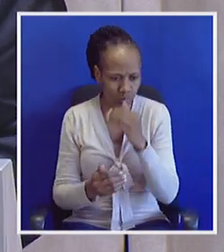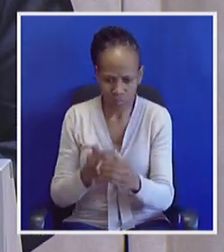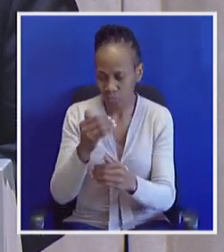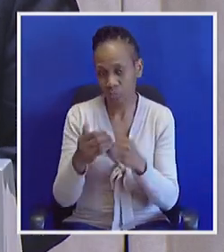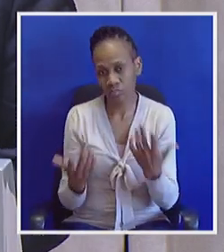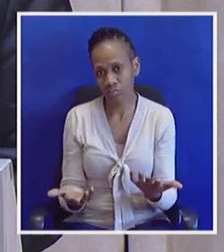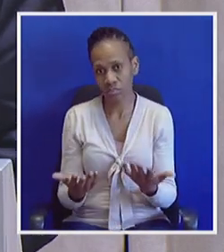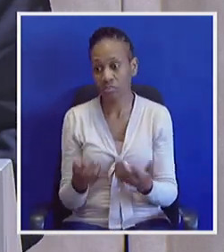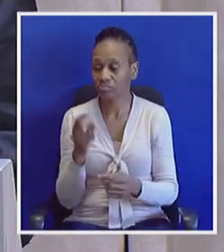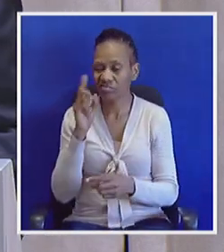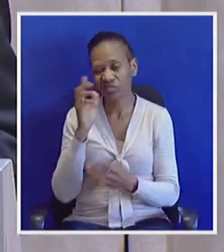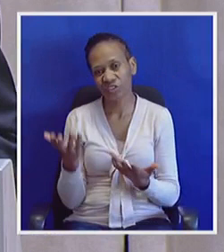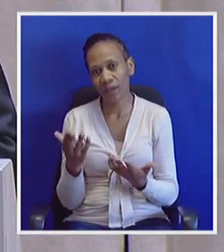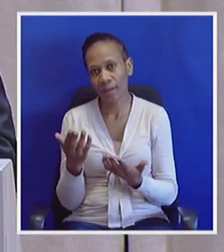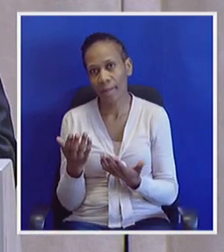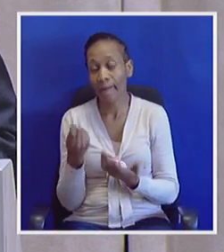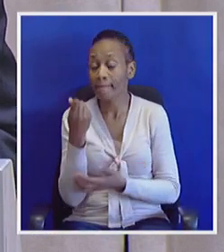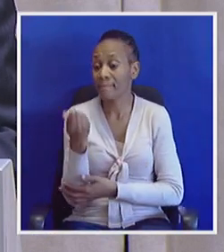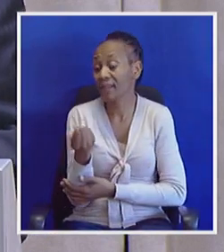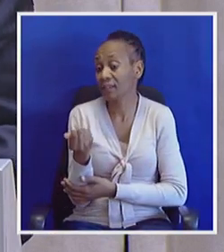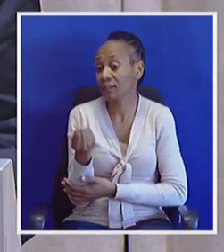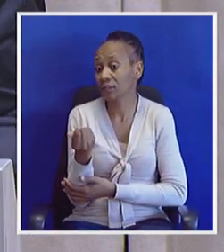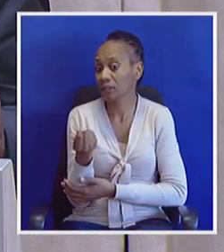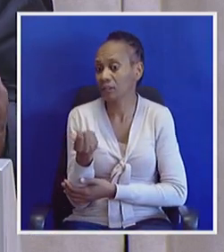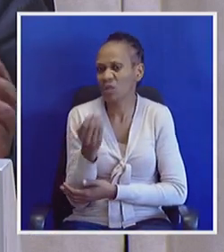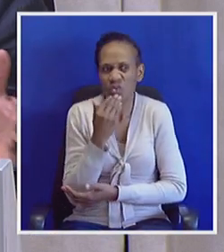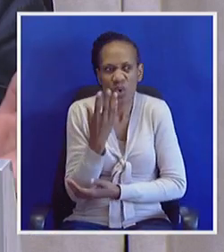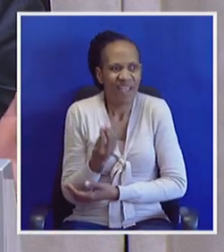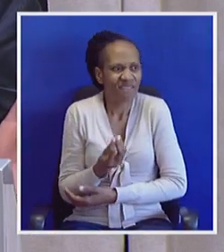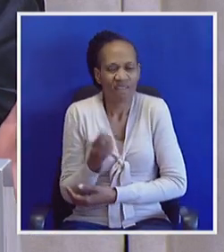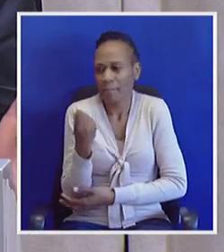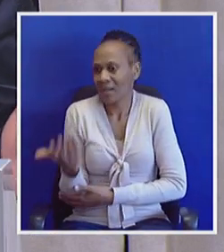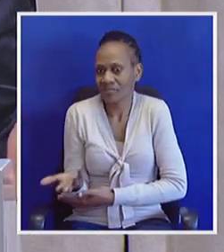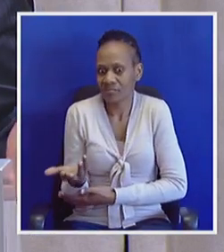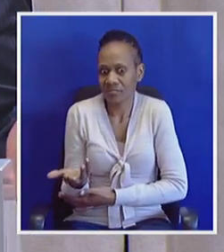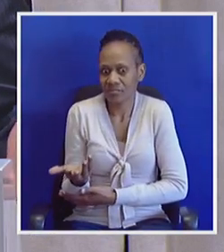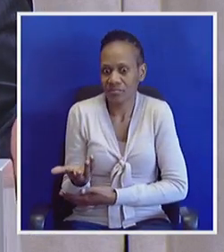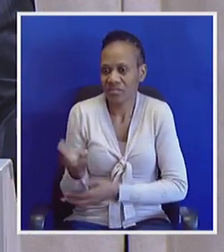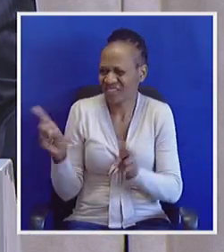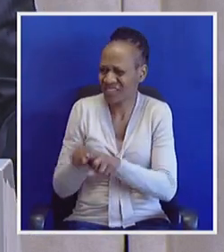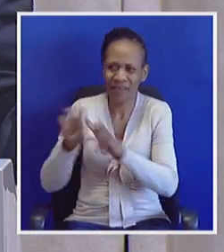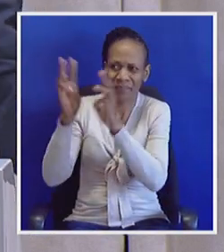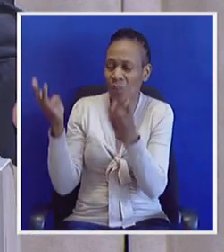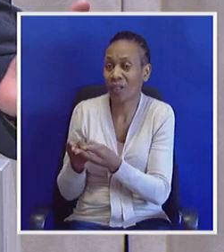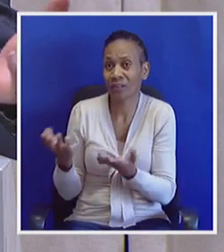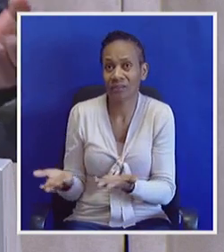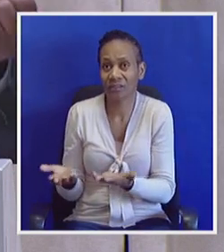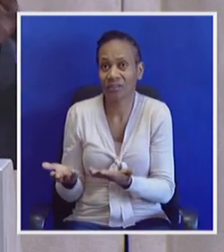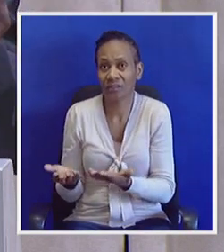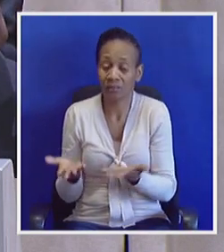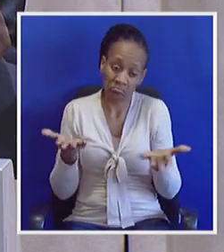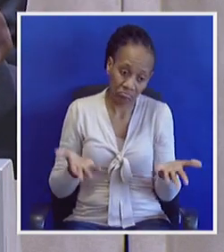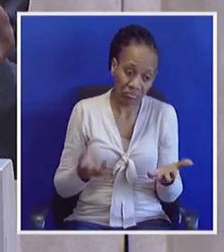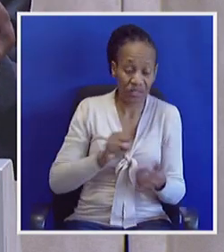the availability of capital, who has capital? It is the capitalists of this country, of this world. And we must